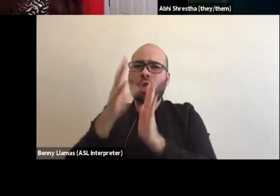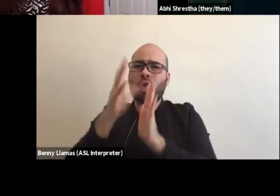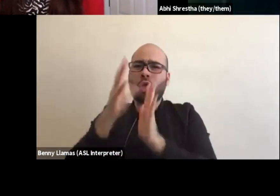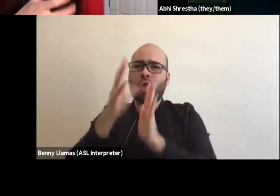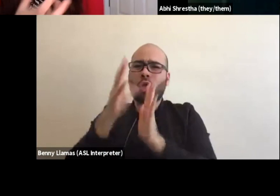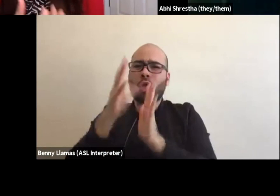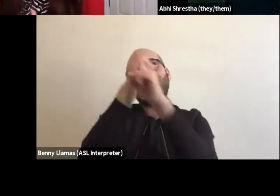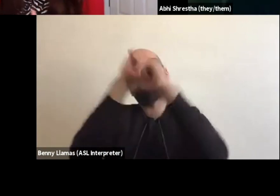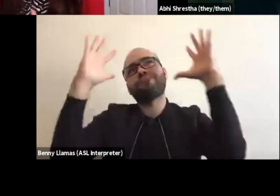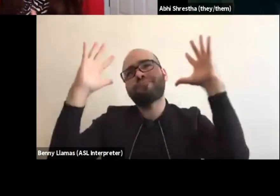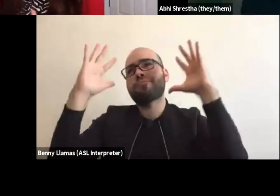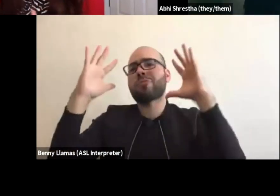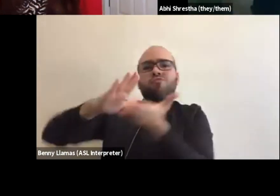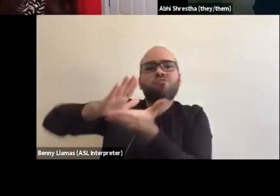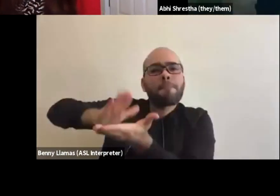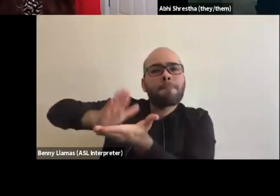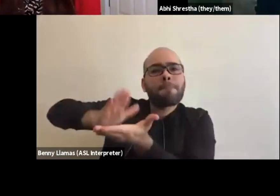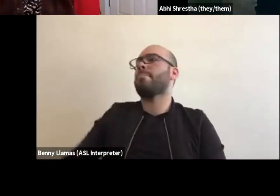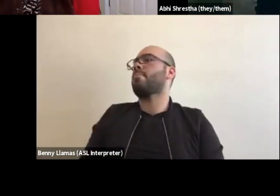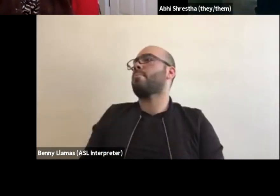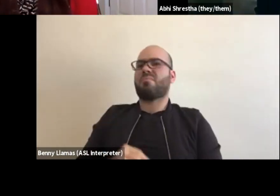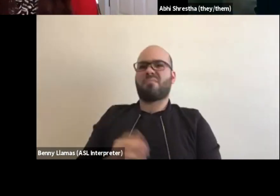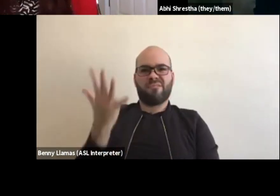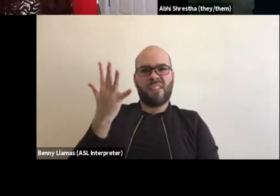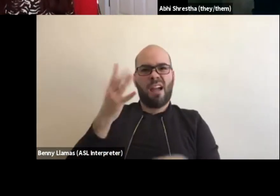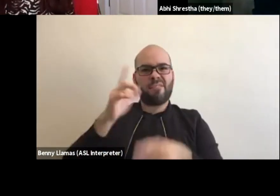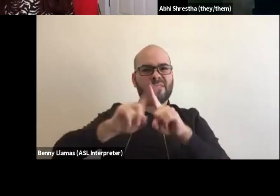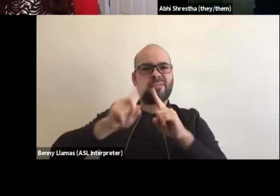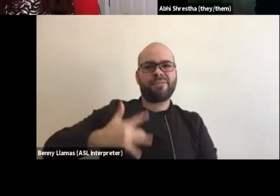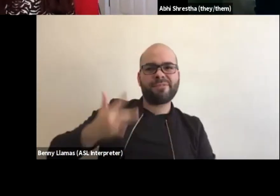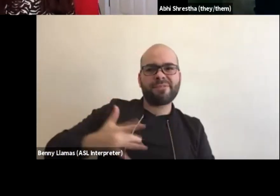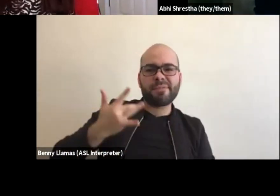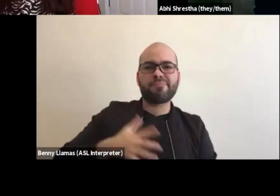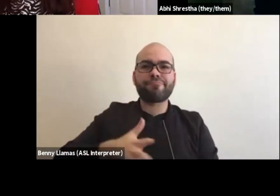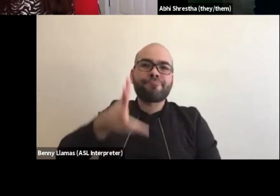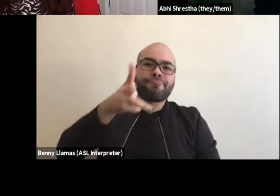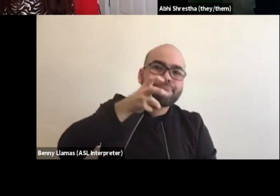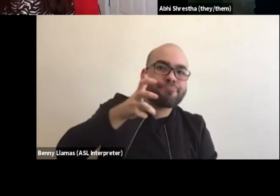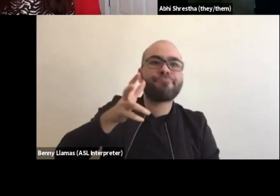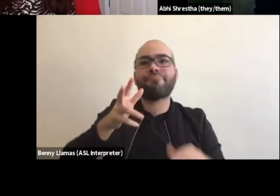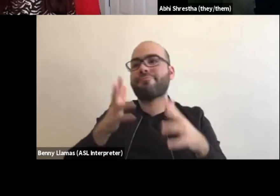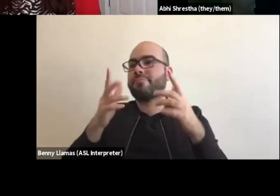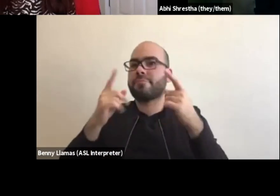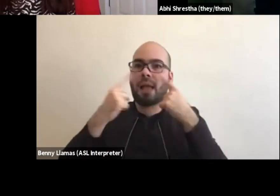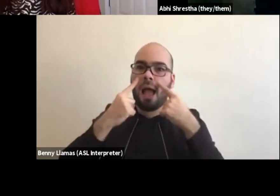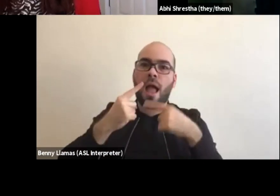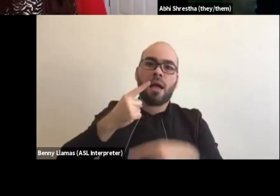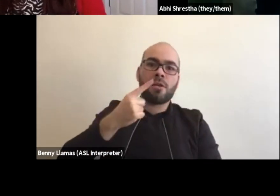the 5 senses, and I think I owe that to poetry. I mean, it taught me